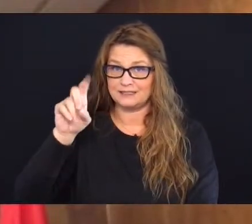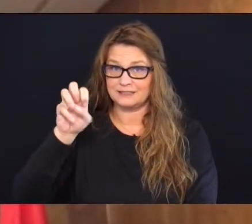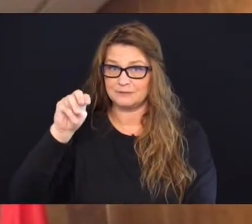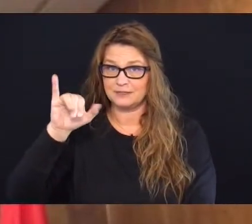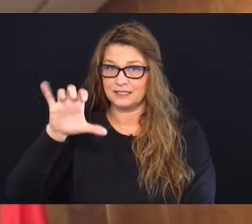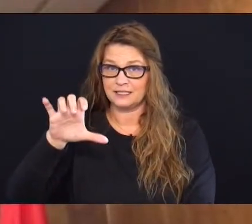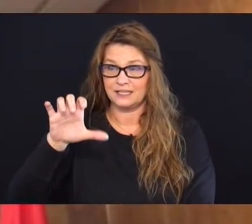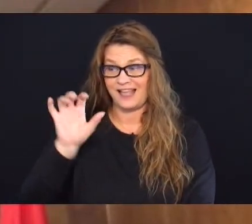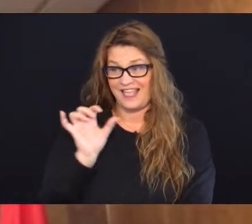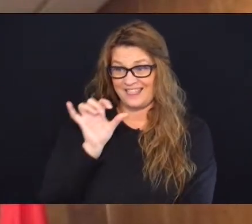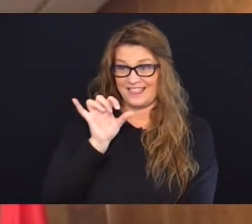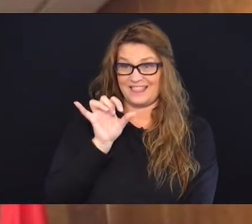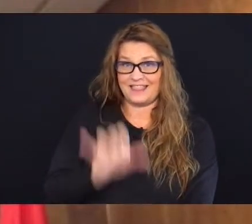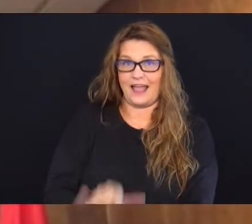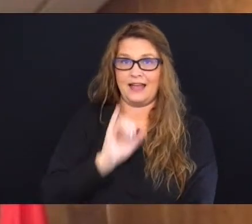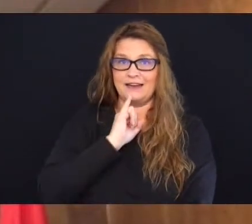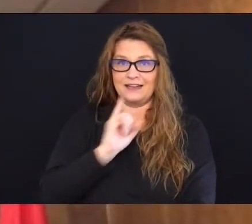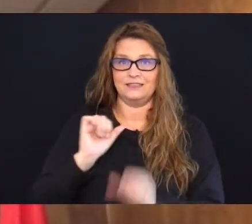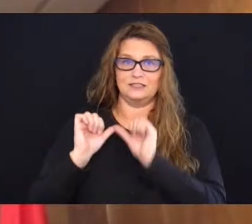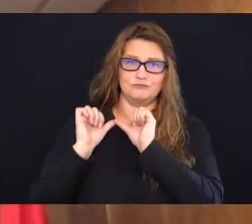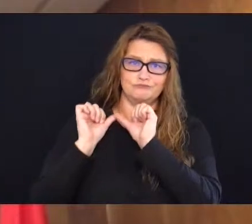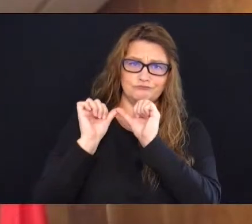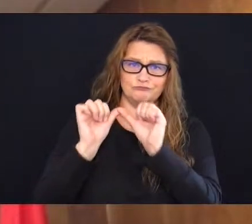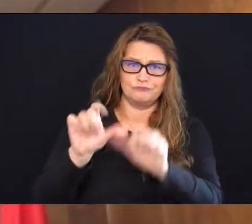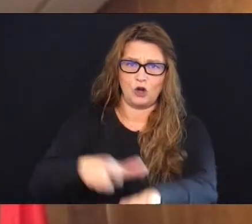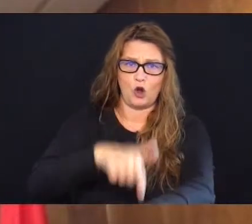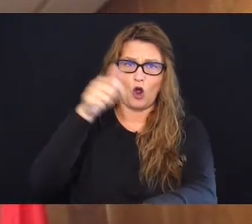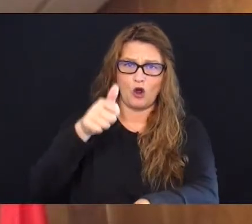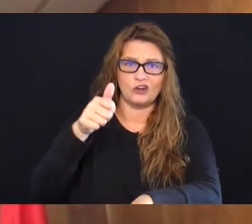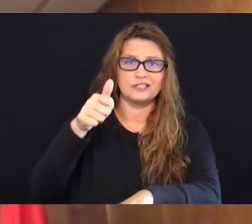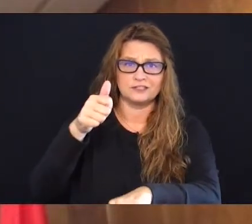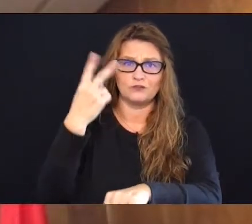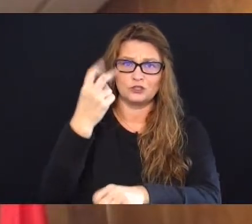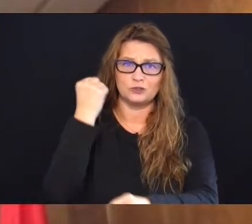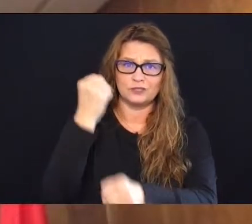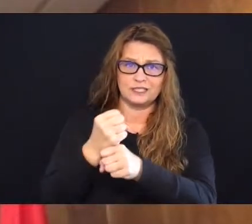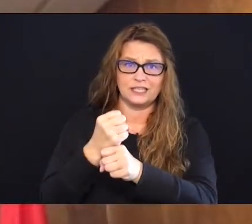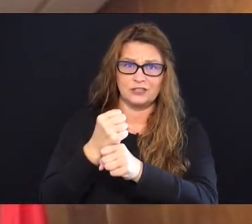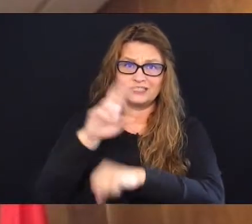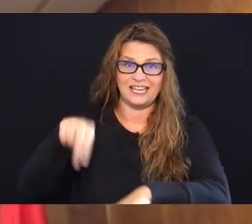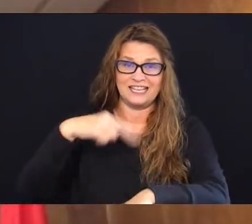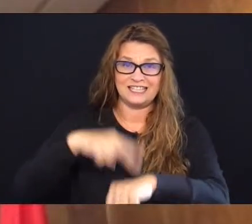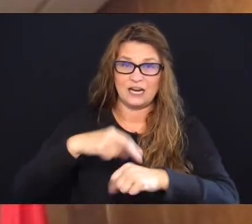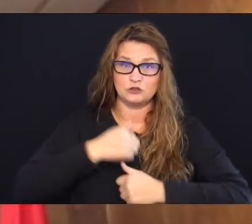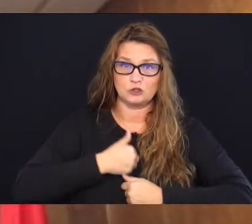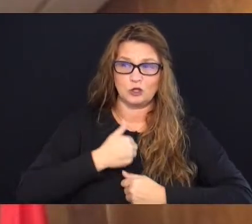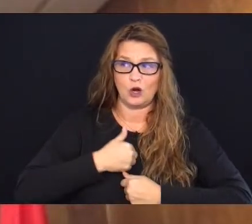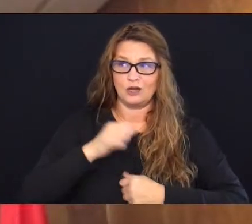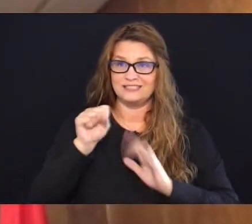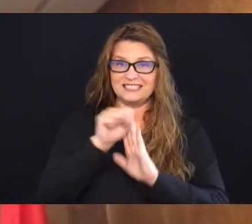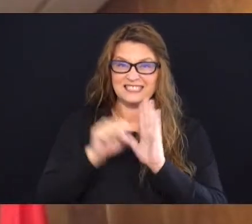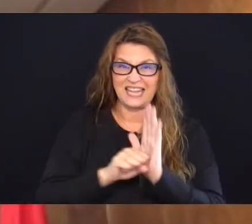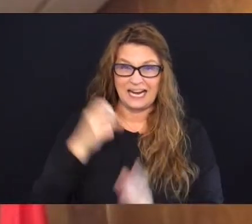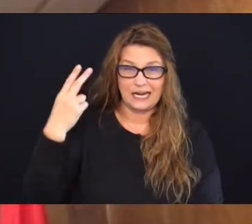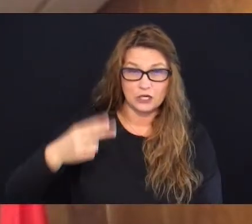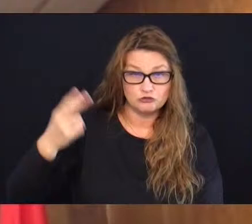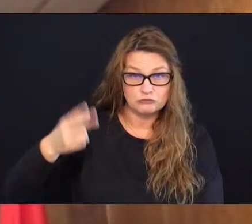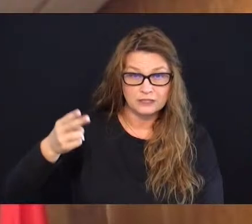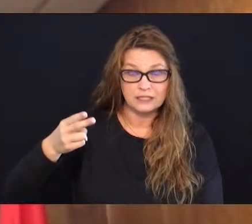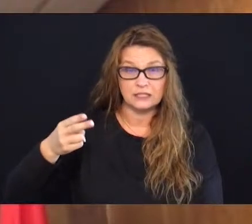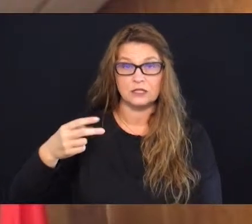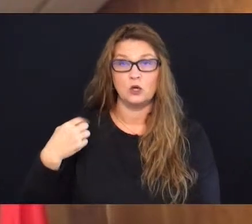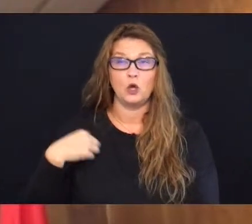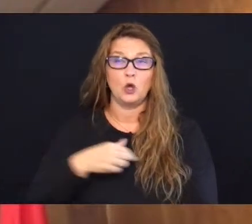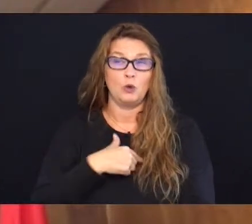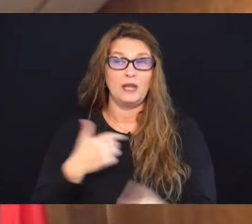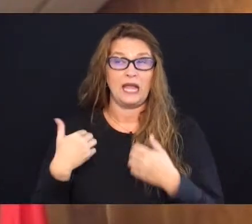the longest continuous activation of the National Guard in the state's history. At the height of this, we had about